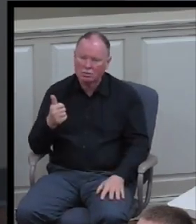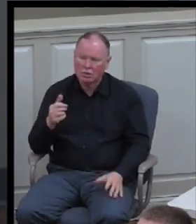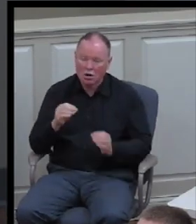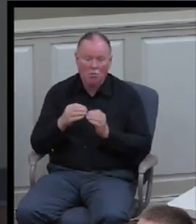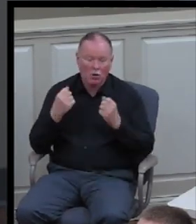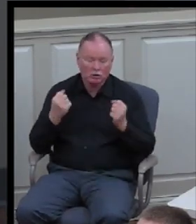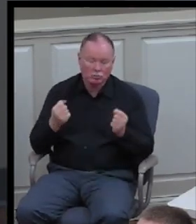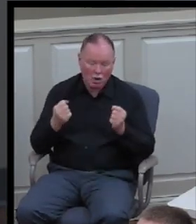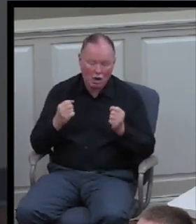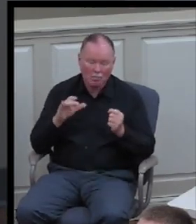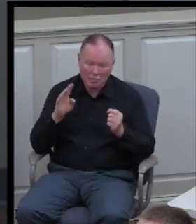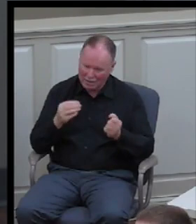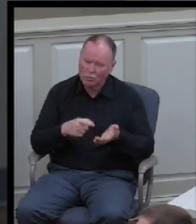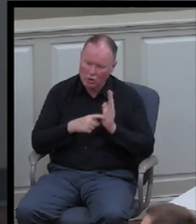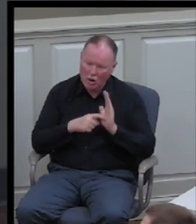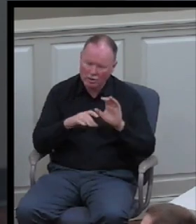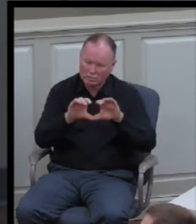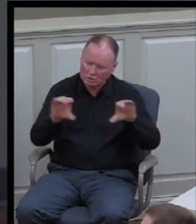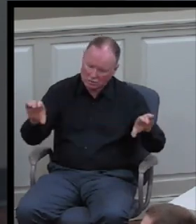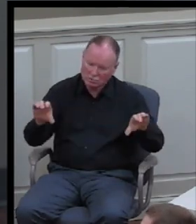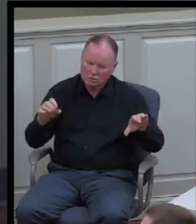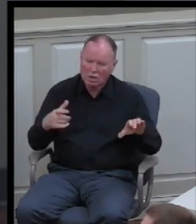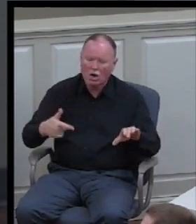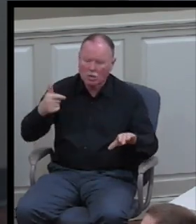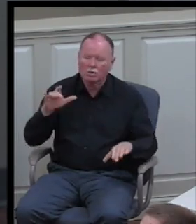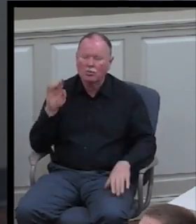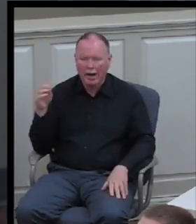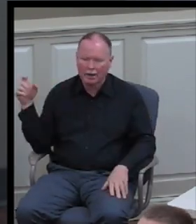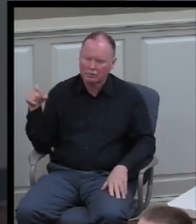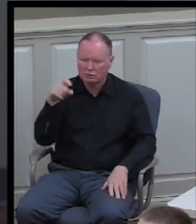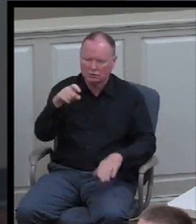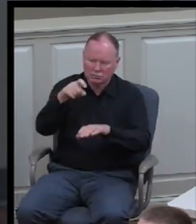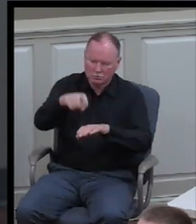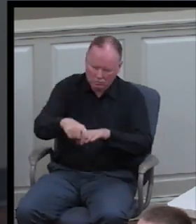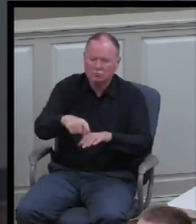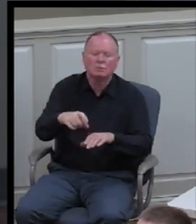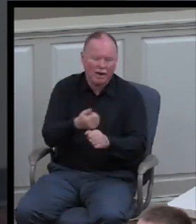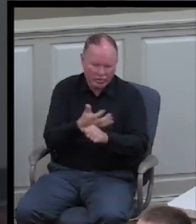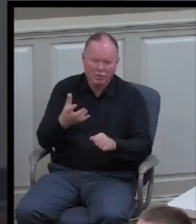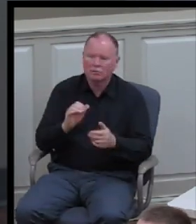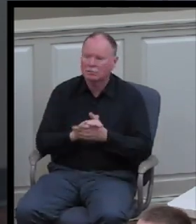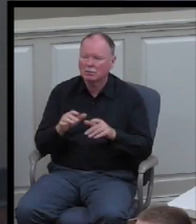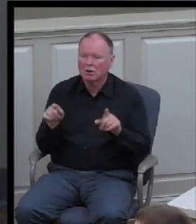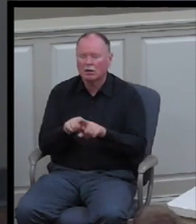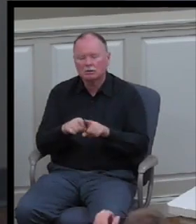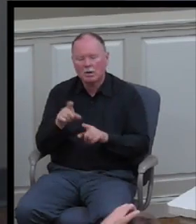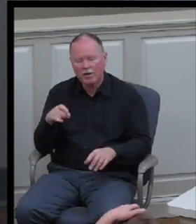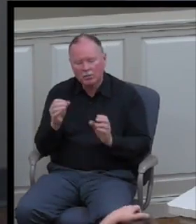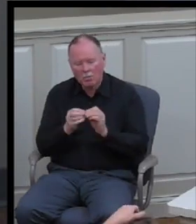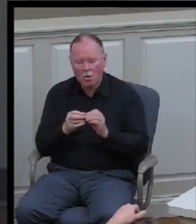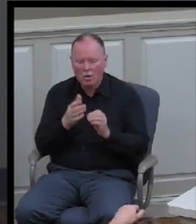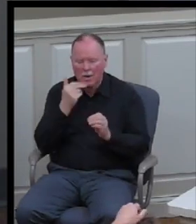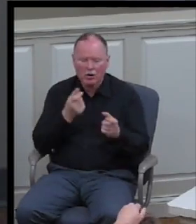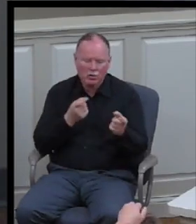stronger beam is required, and then they need a bigger crane to install it all. And also they need to have extra